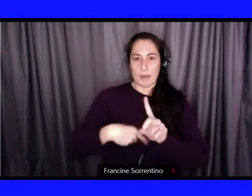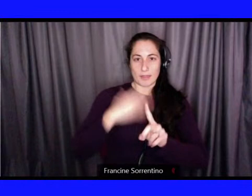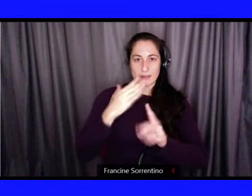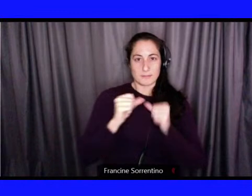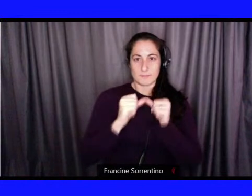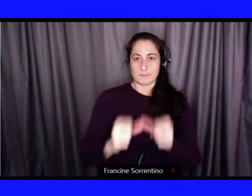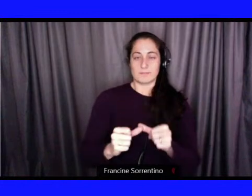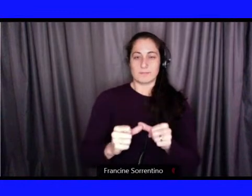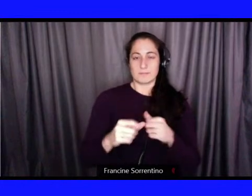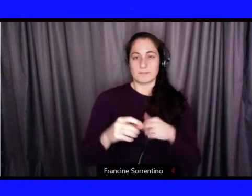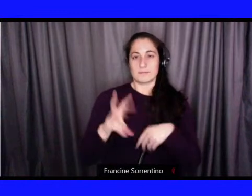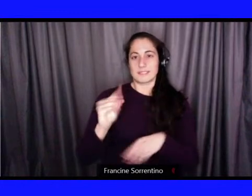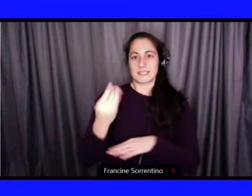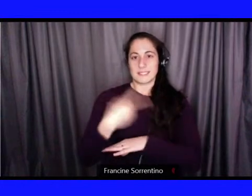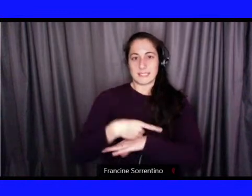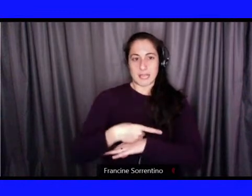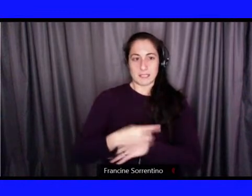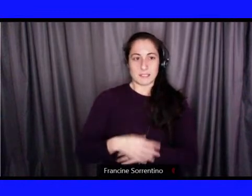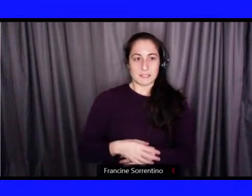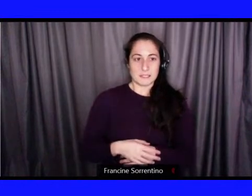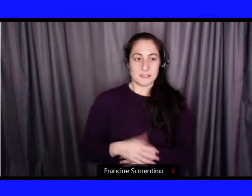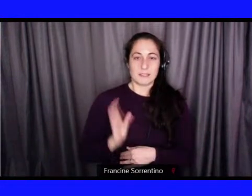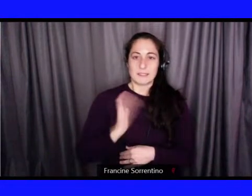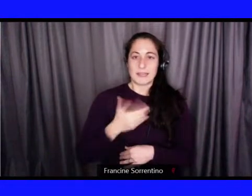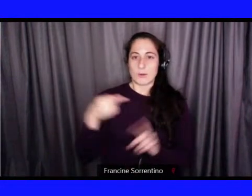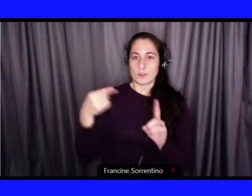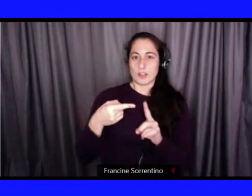quarters, but remain better than the target. So